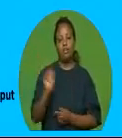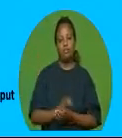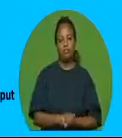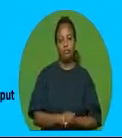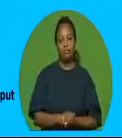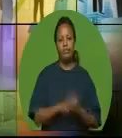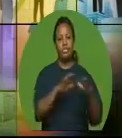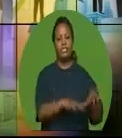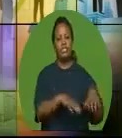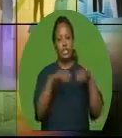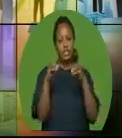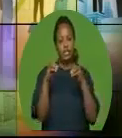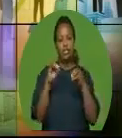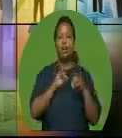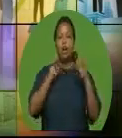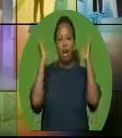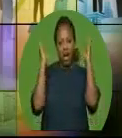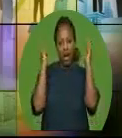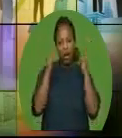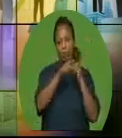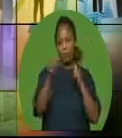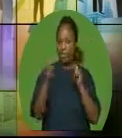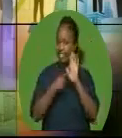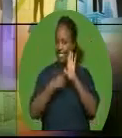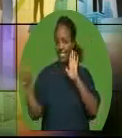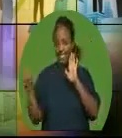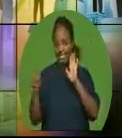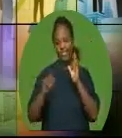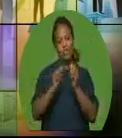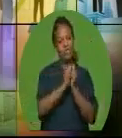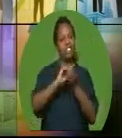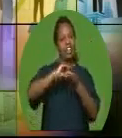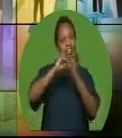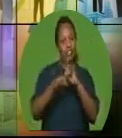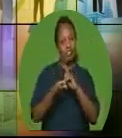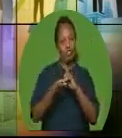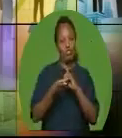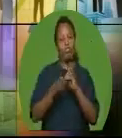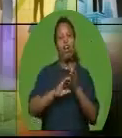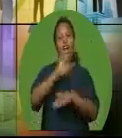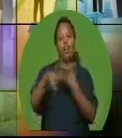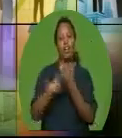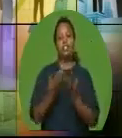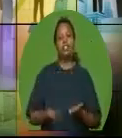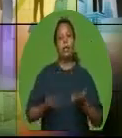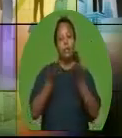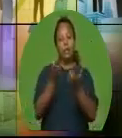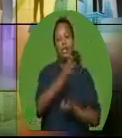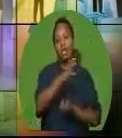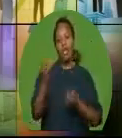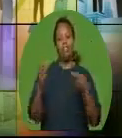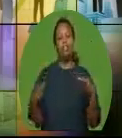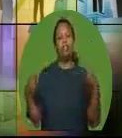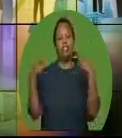Q1. Students, I hope you are now clear with the definition of aggregate